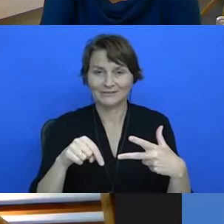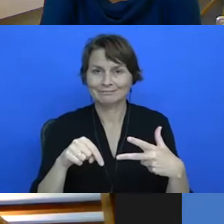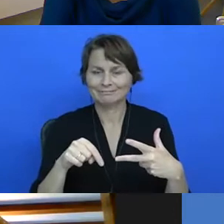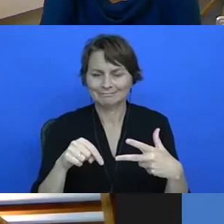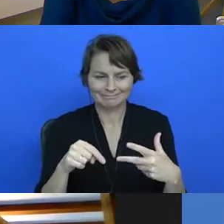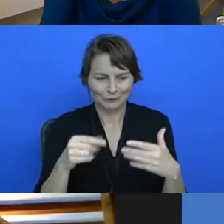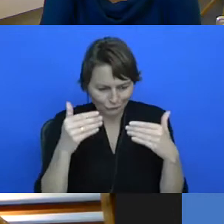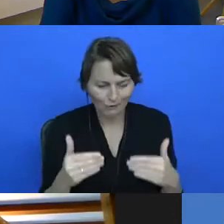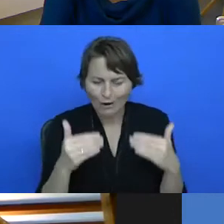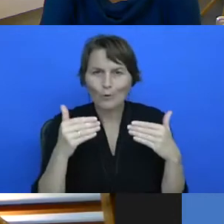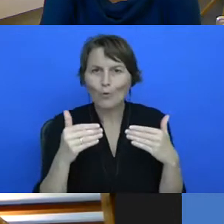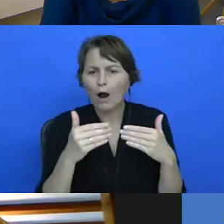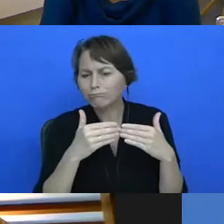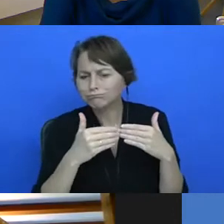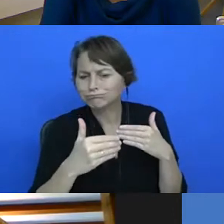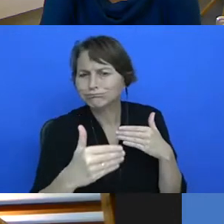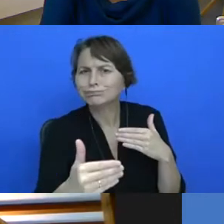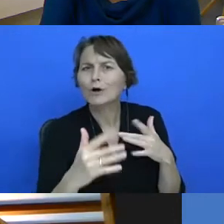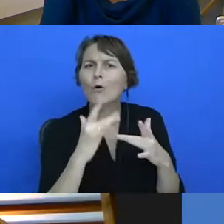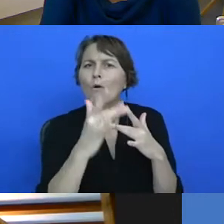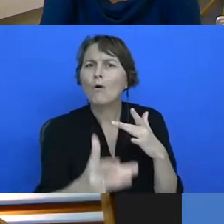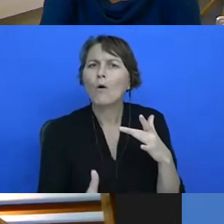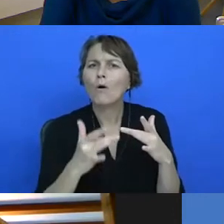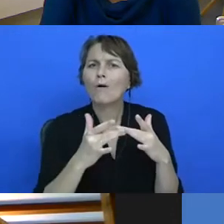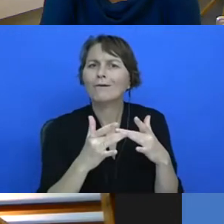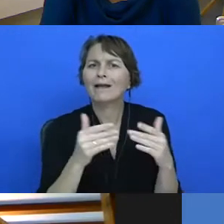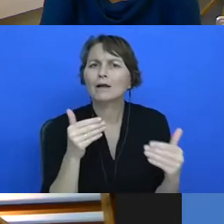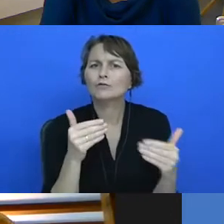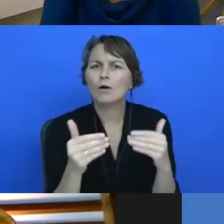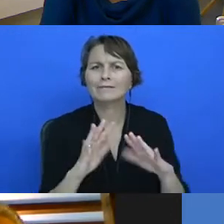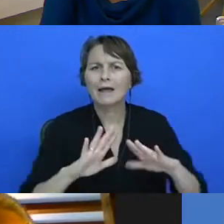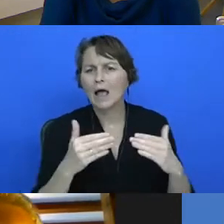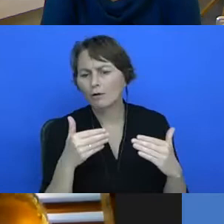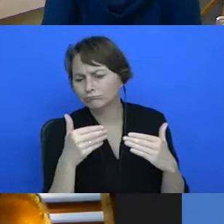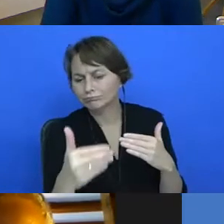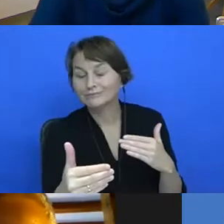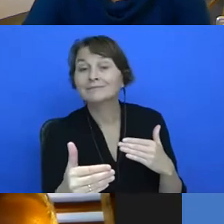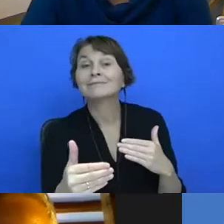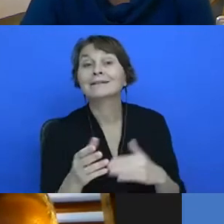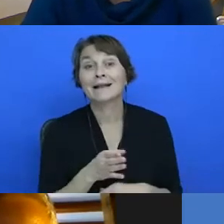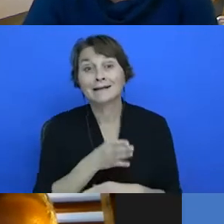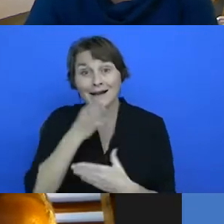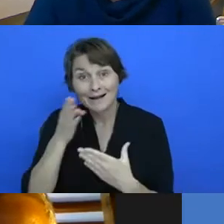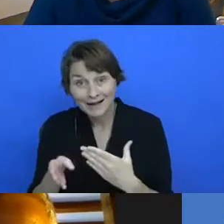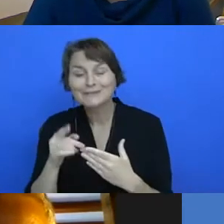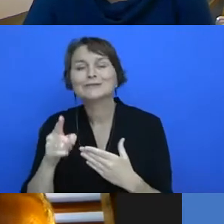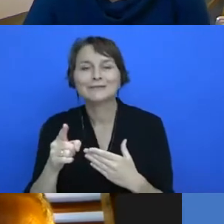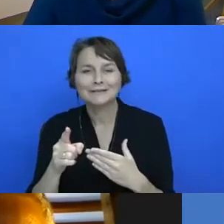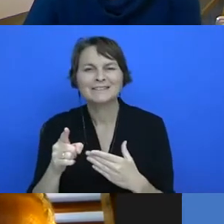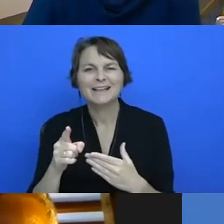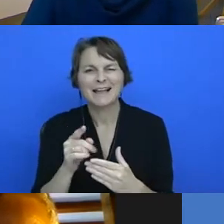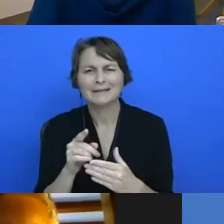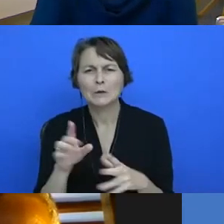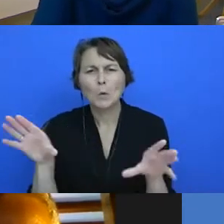development of online conferences? And a few concluding thoughts before we go into the other Zoom meeting,